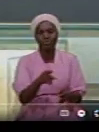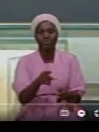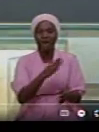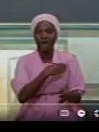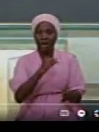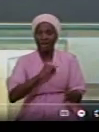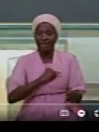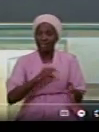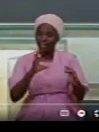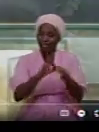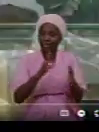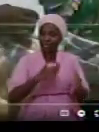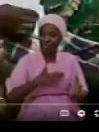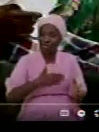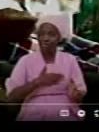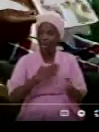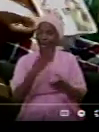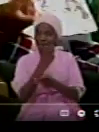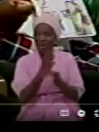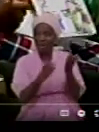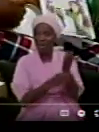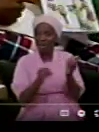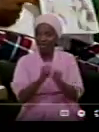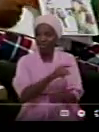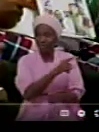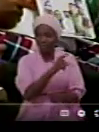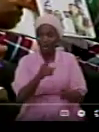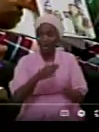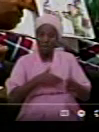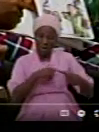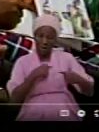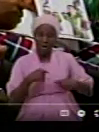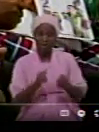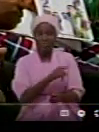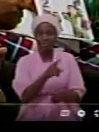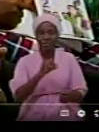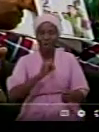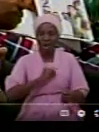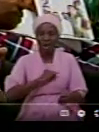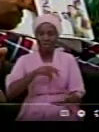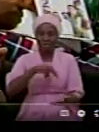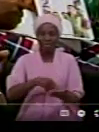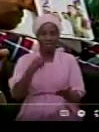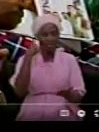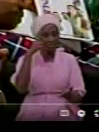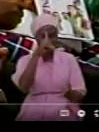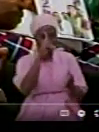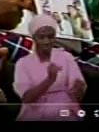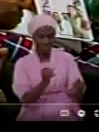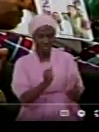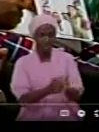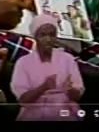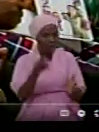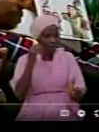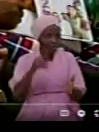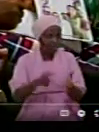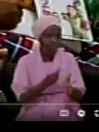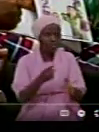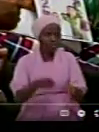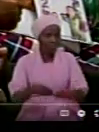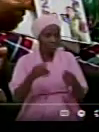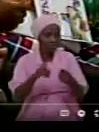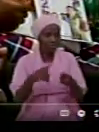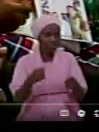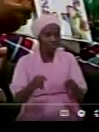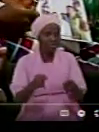earnestly contending for the faith and defending the faith once delivered unto the saints. Can you